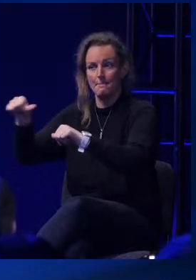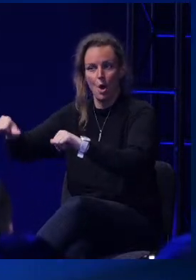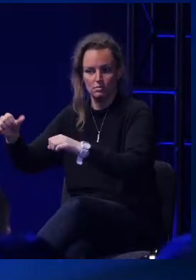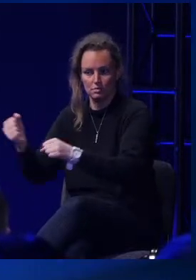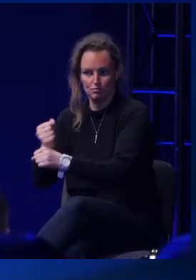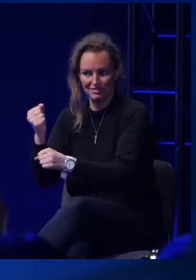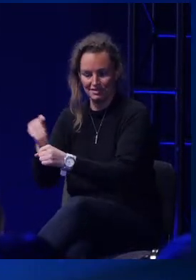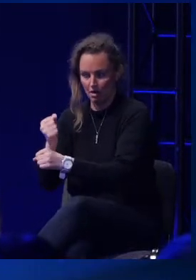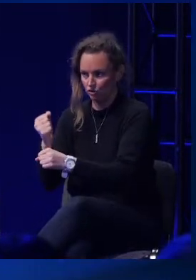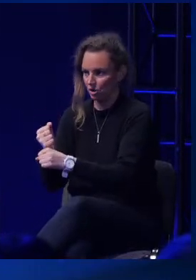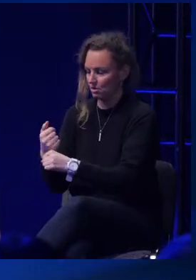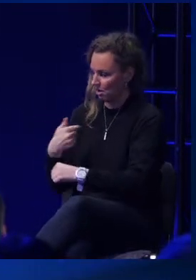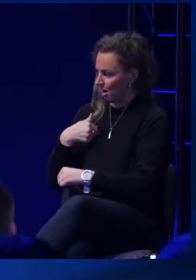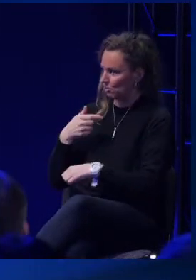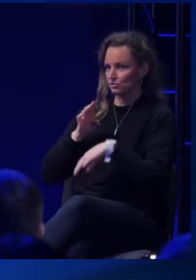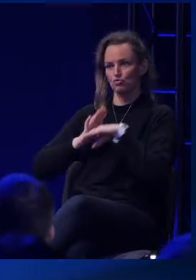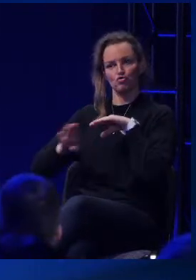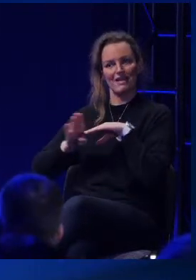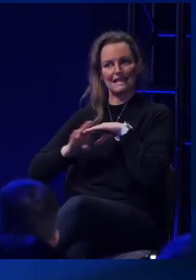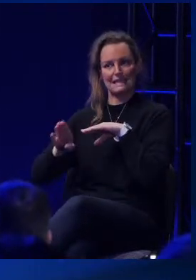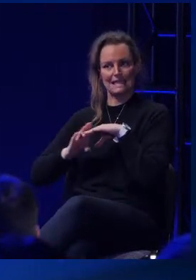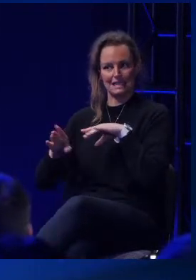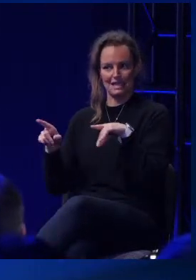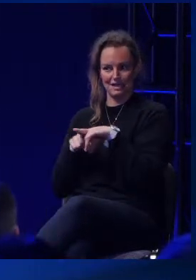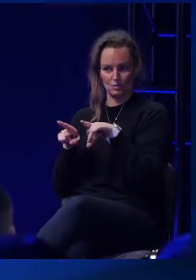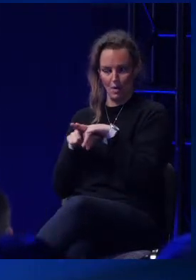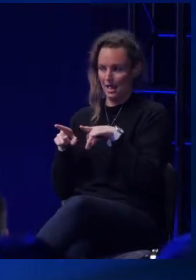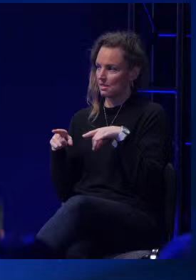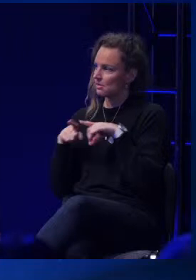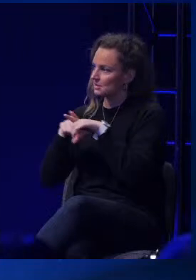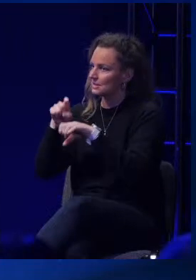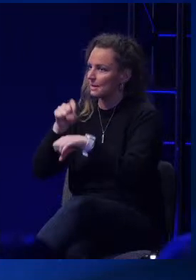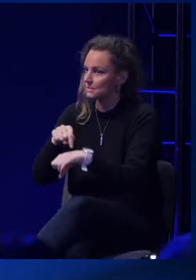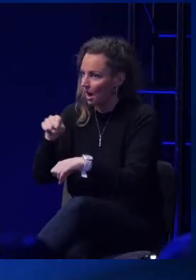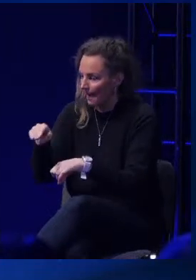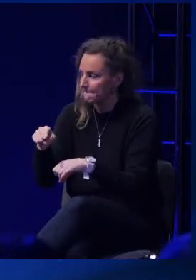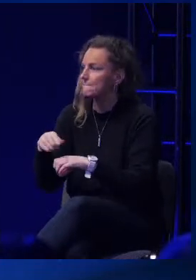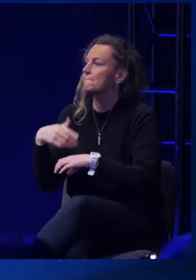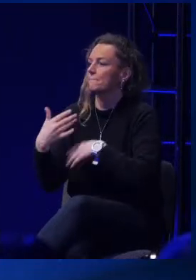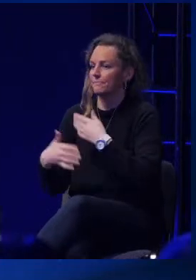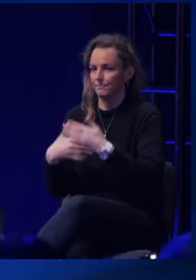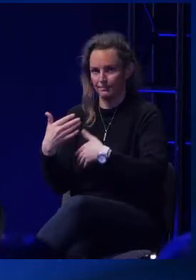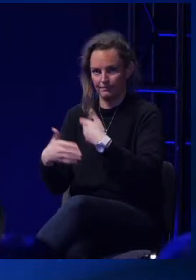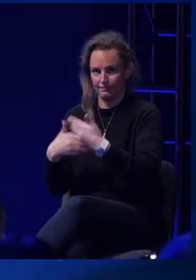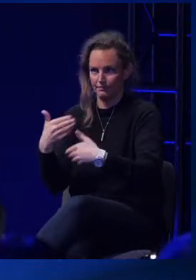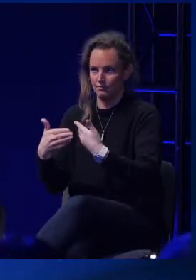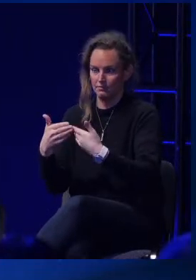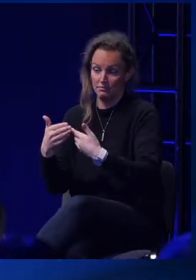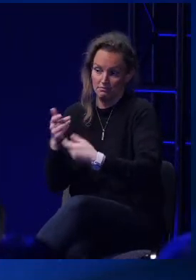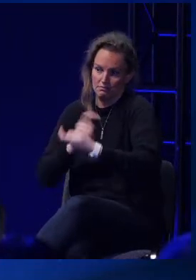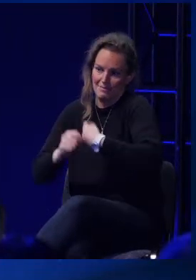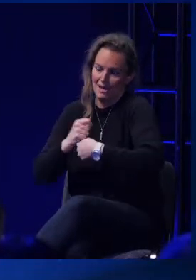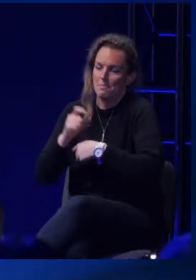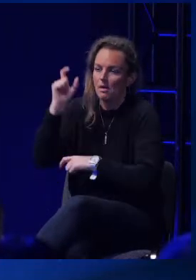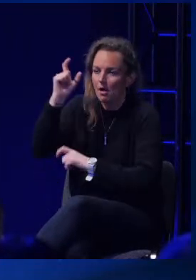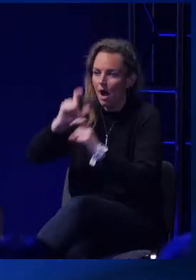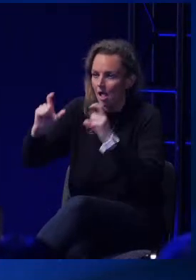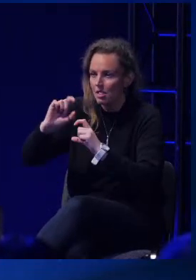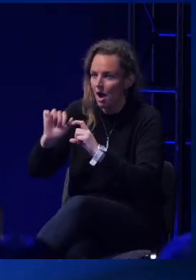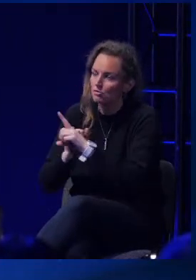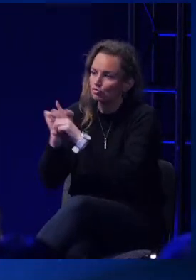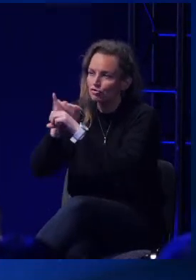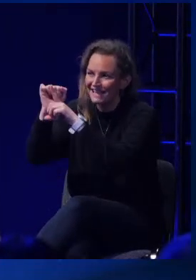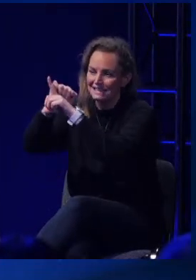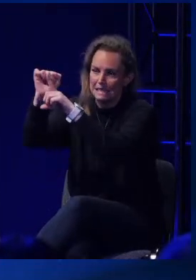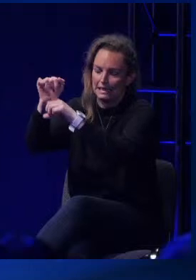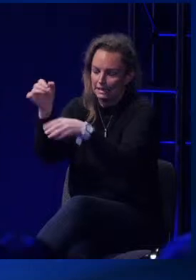I got as a trainee as well in the same time, I got to color grading and